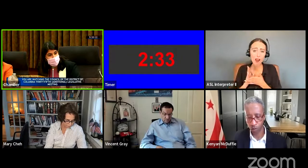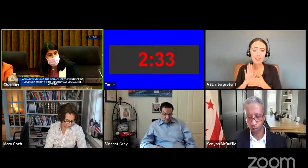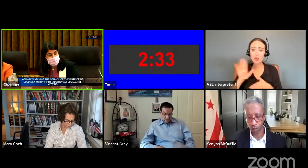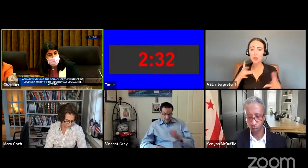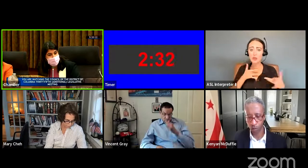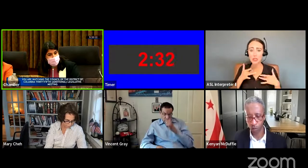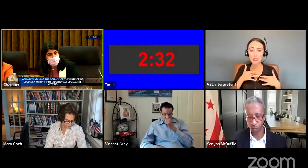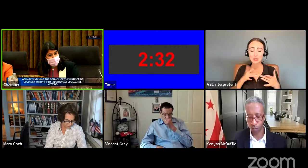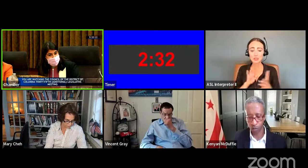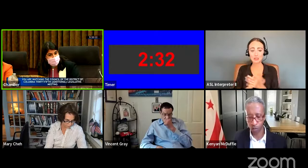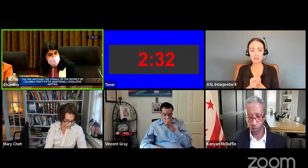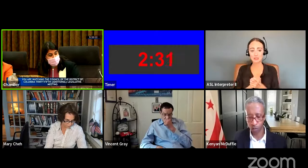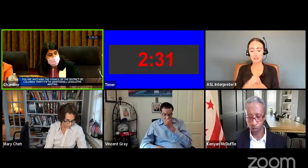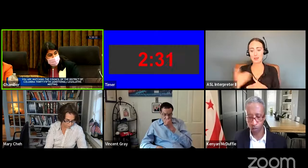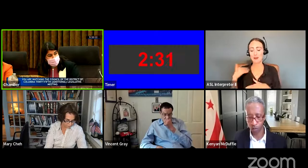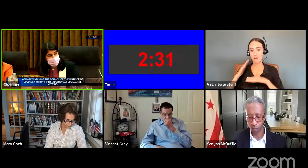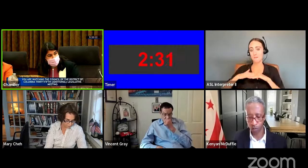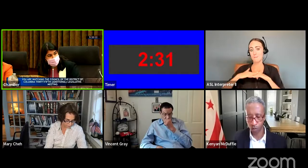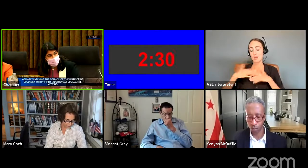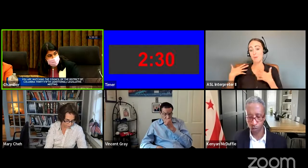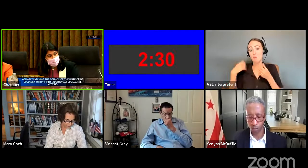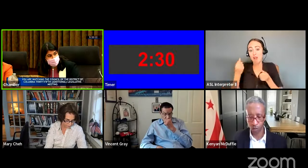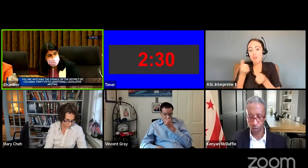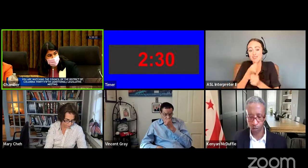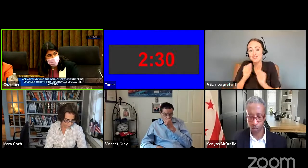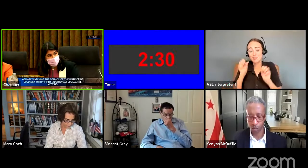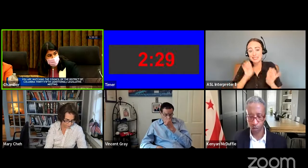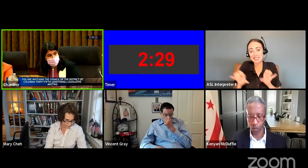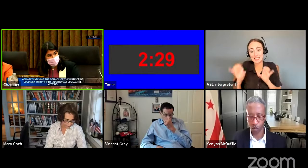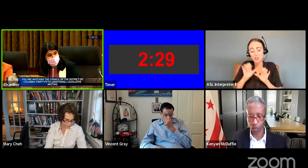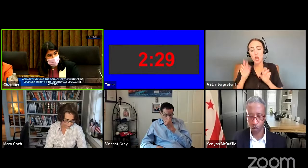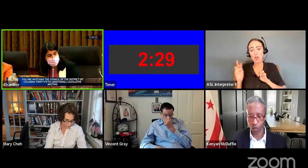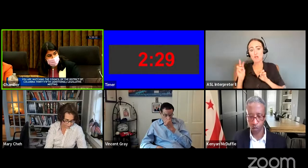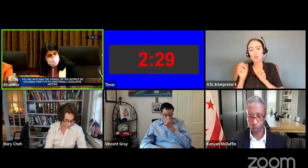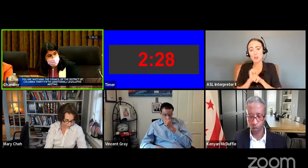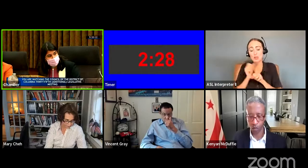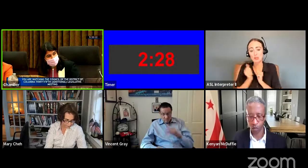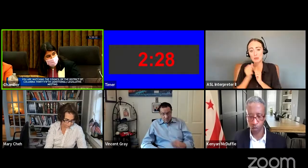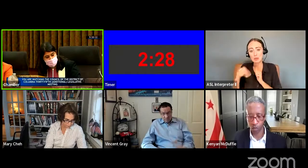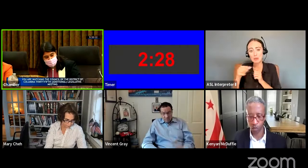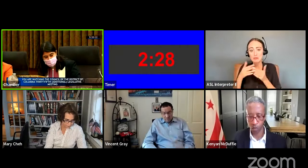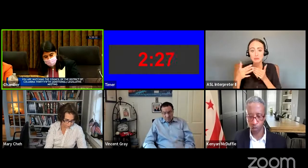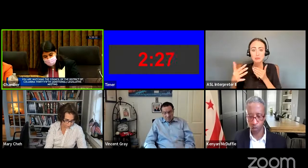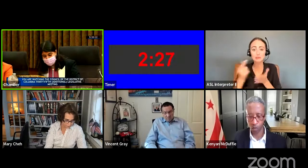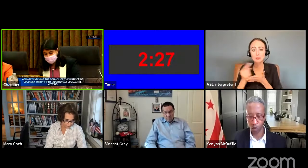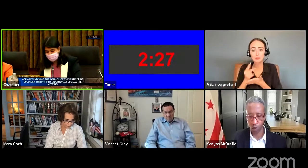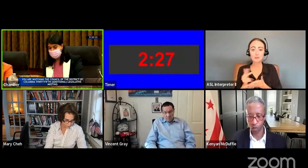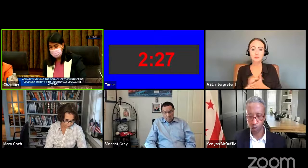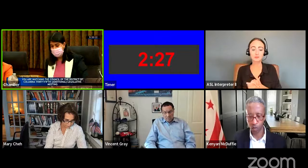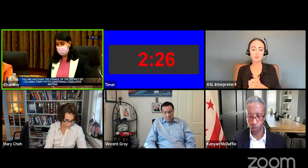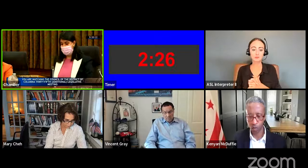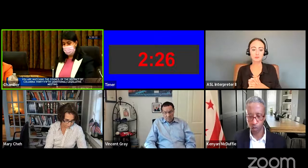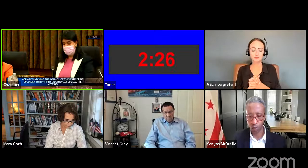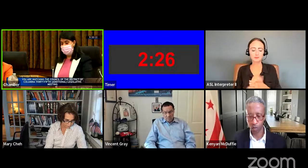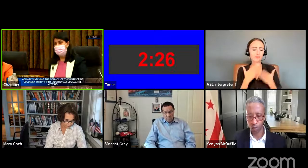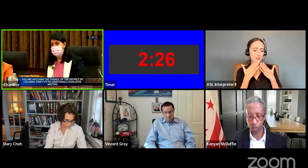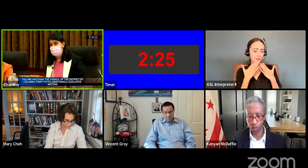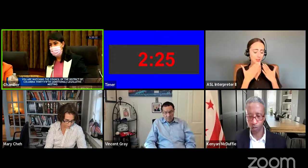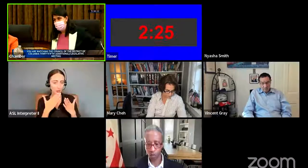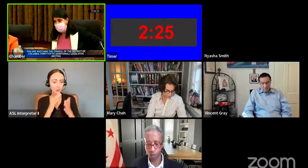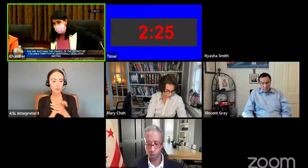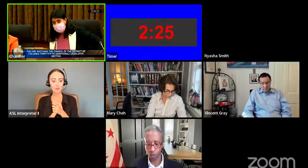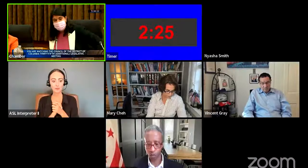concerns and have minimum health and safety standards. So looking forward to working with you on that in the coming weeks. Thank you. Thank you,